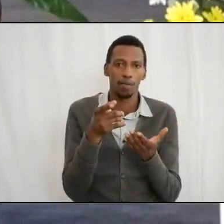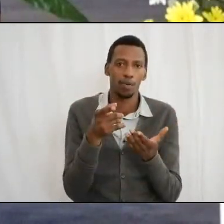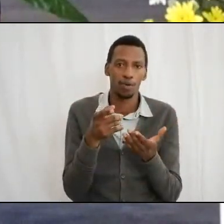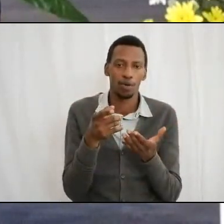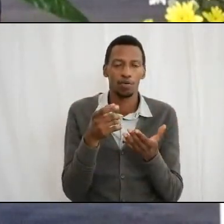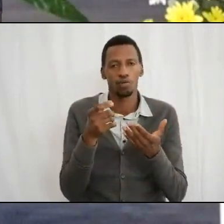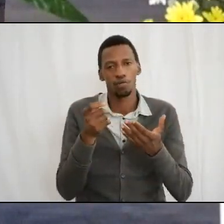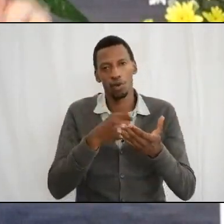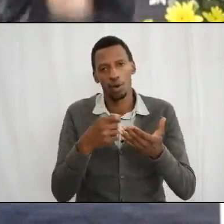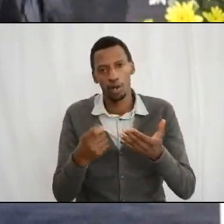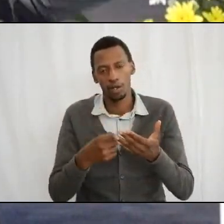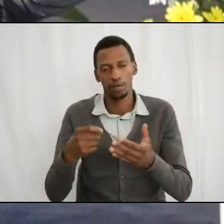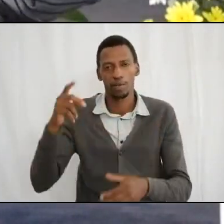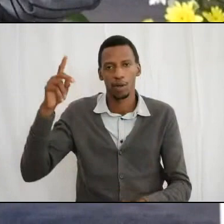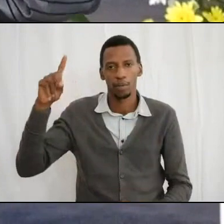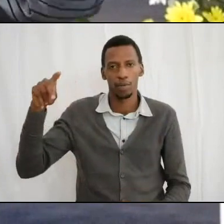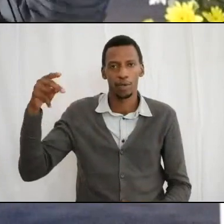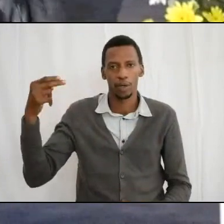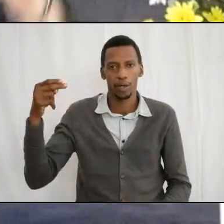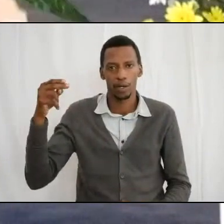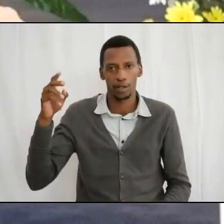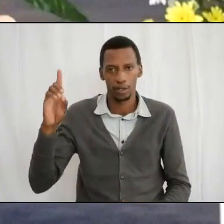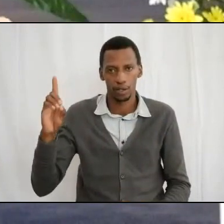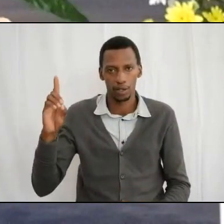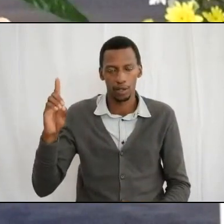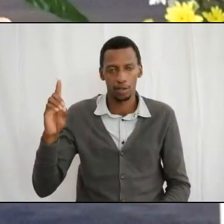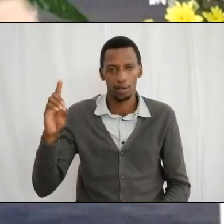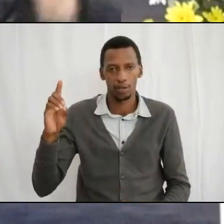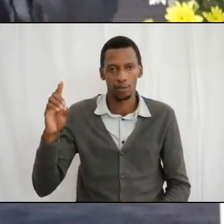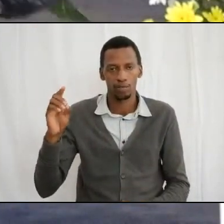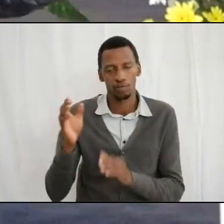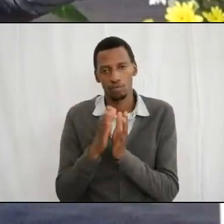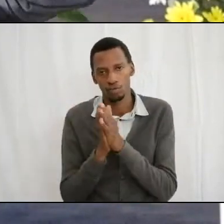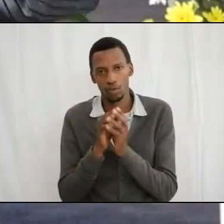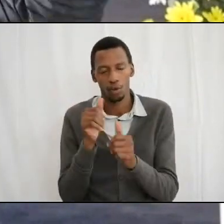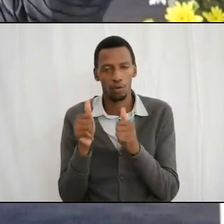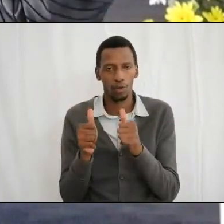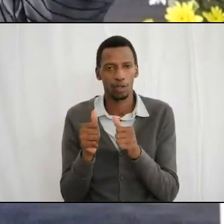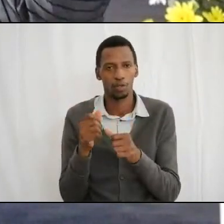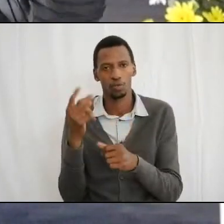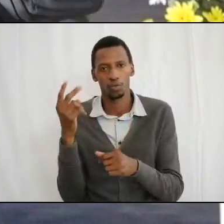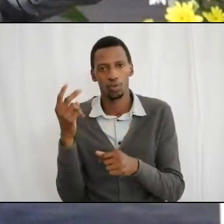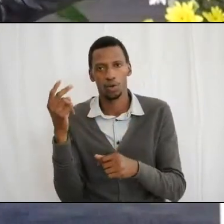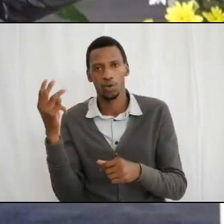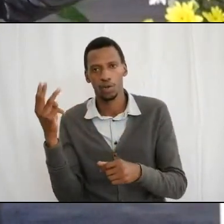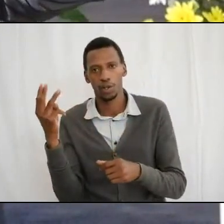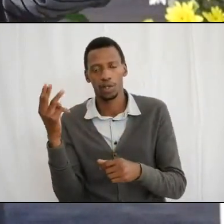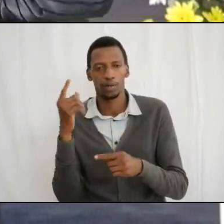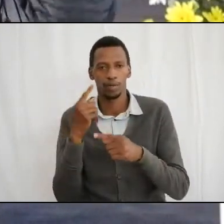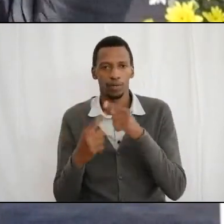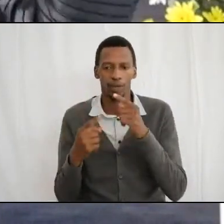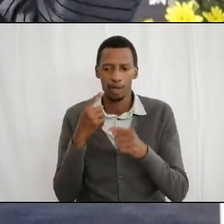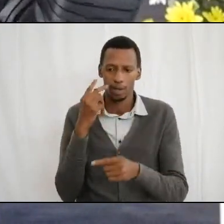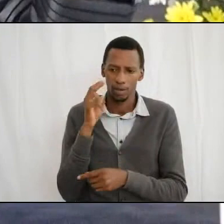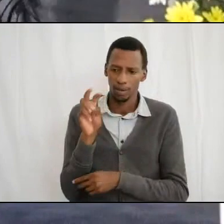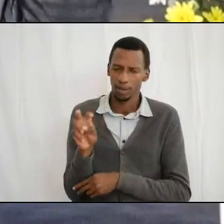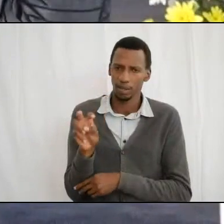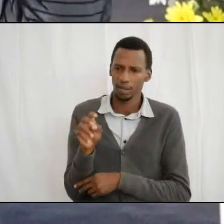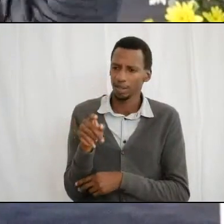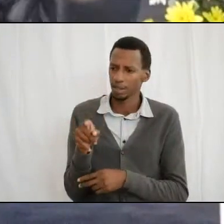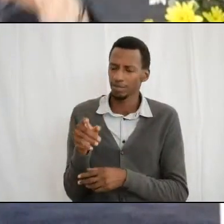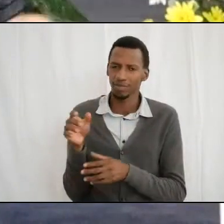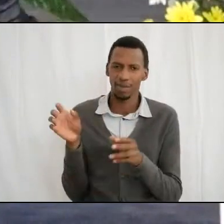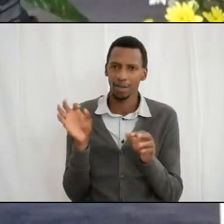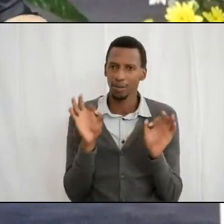PhD thesis, which may take you 2 or 3 years, and you look at this thing and you say, this is so